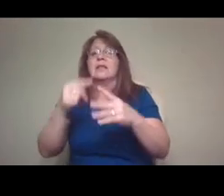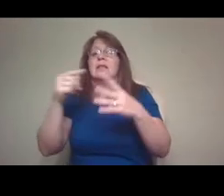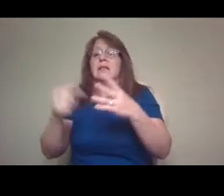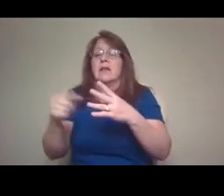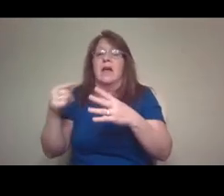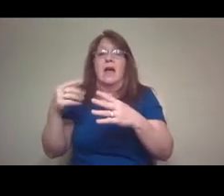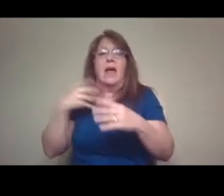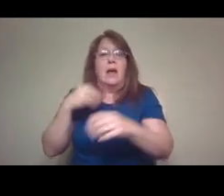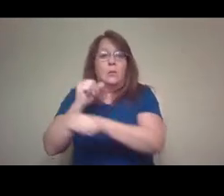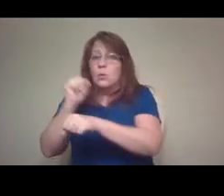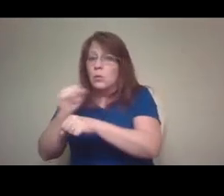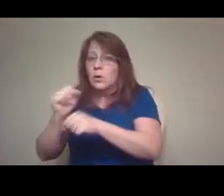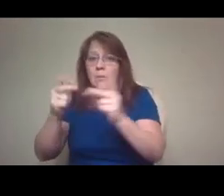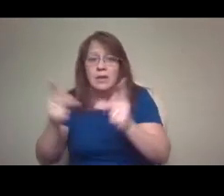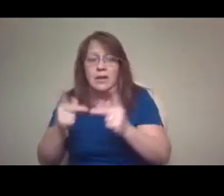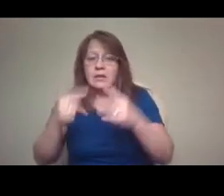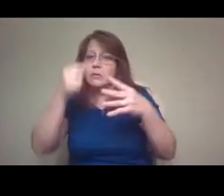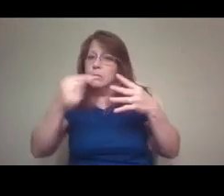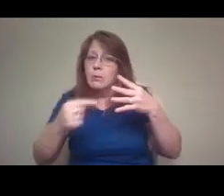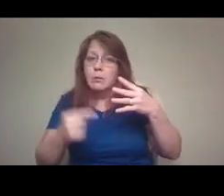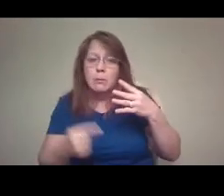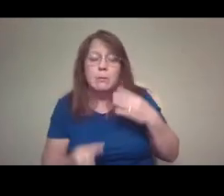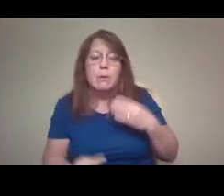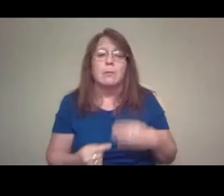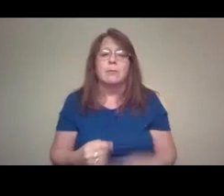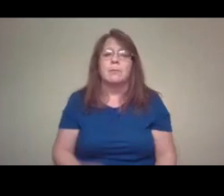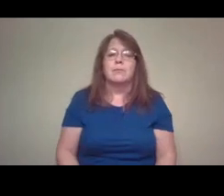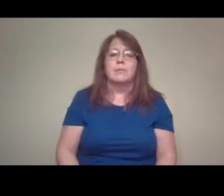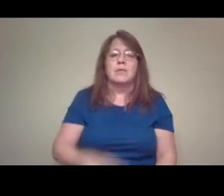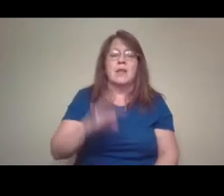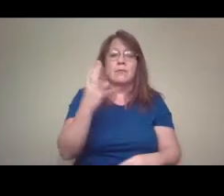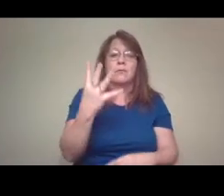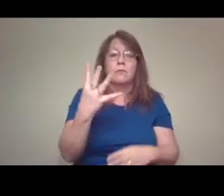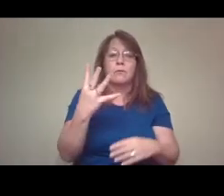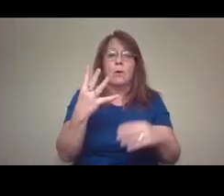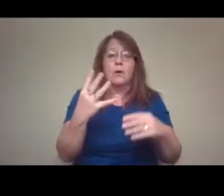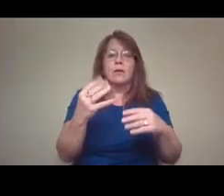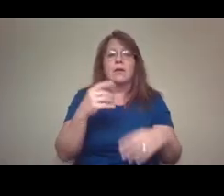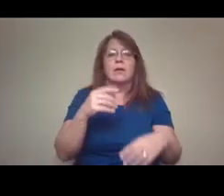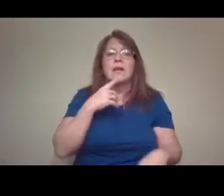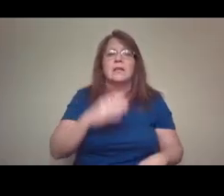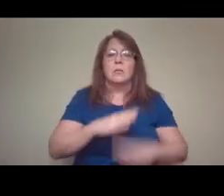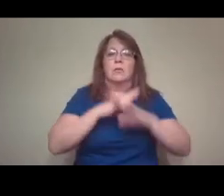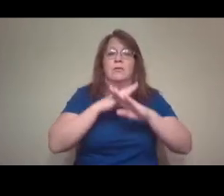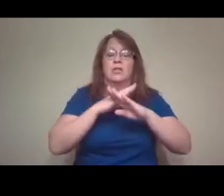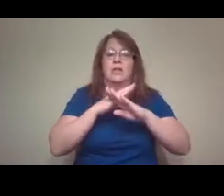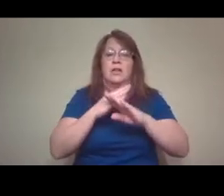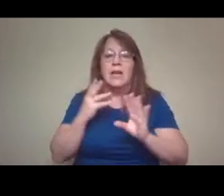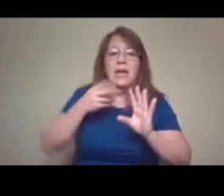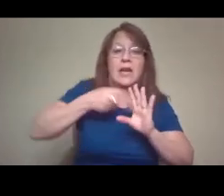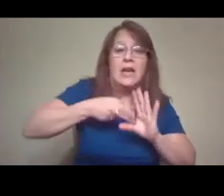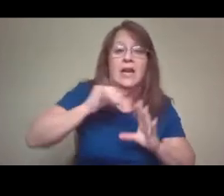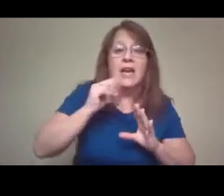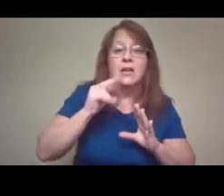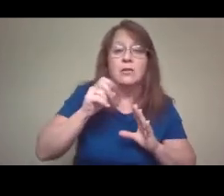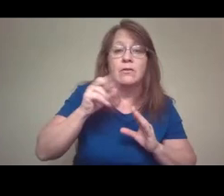so on. And the fourth point is that prevention, intervention, and post-vention efforts are all important. And I'll